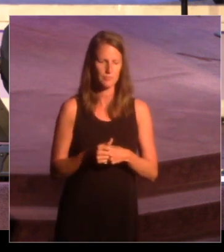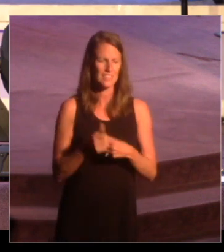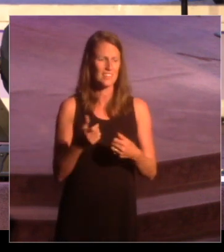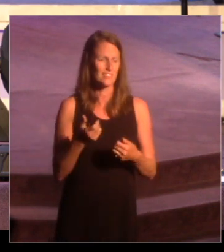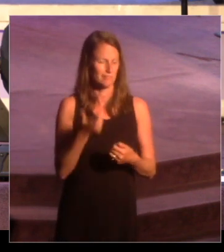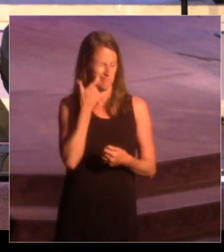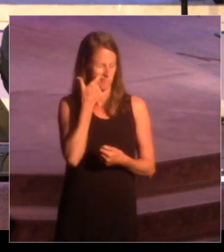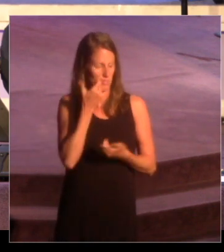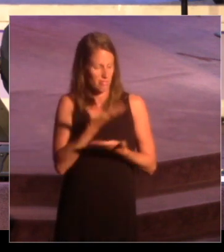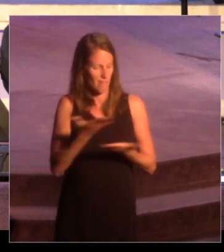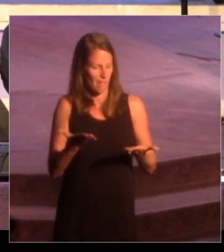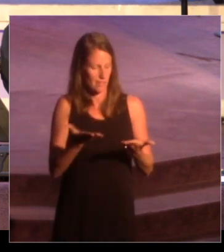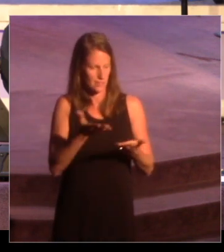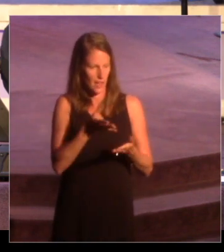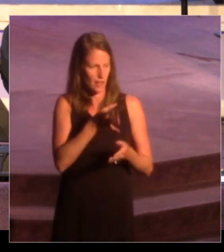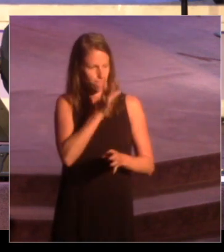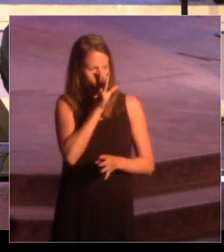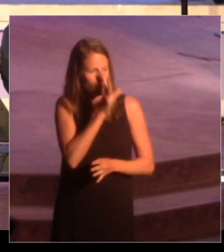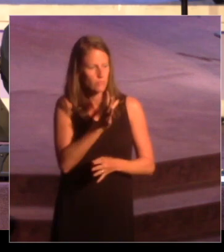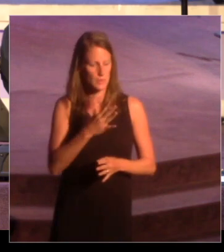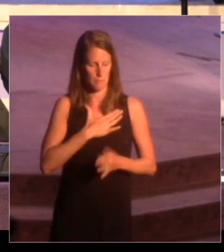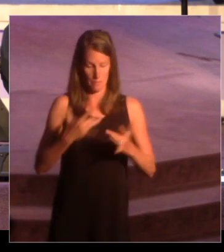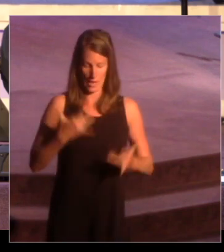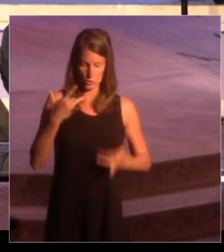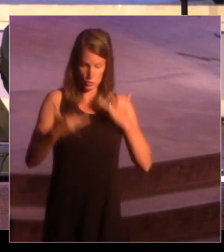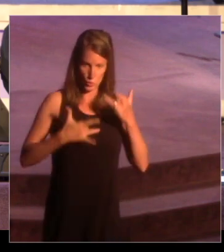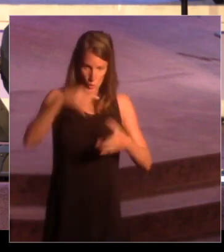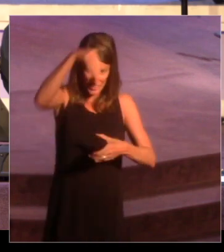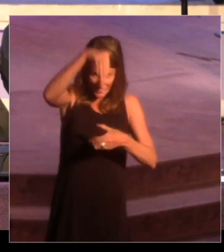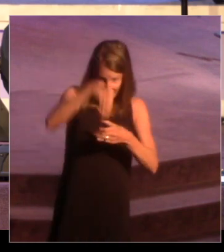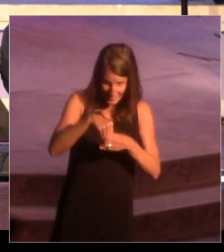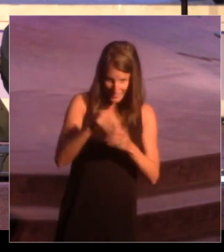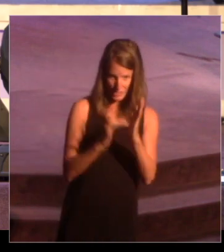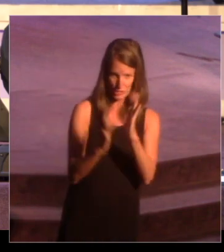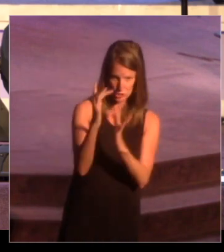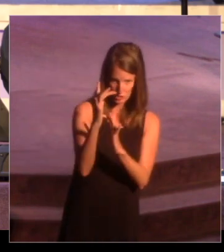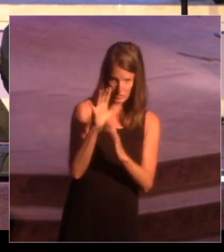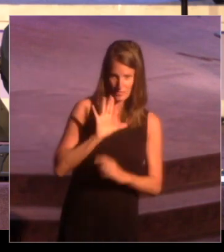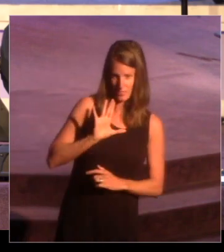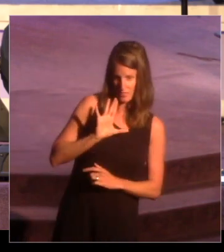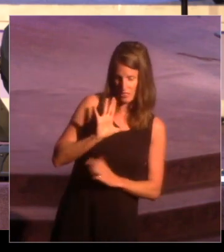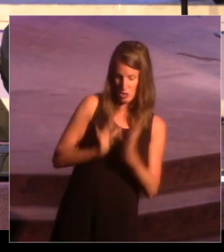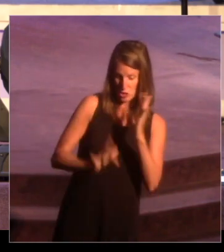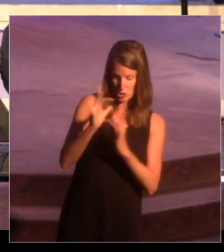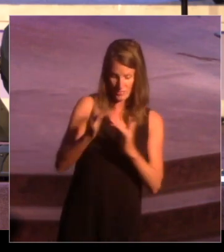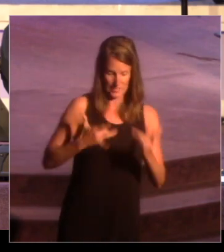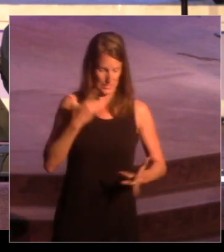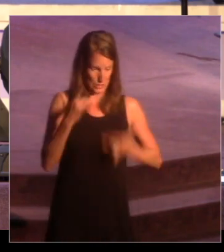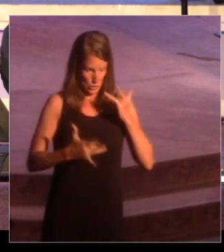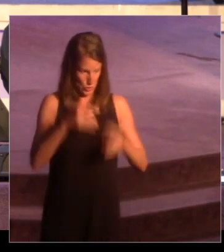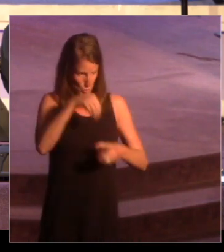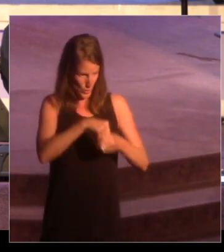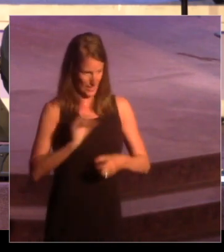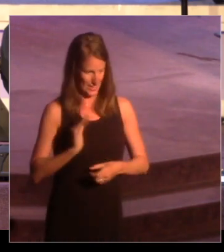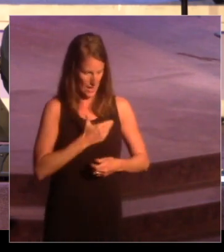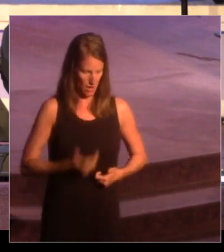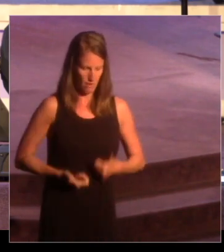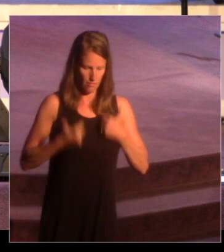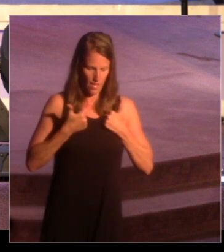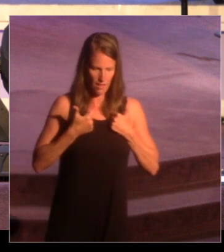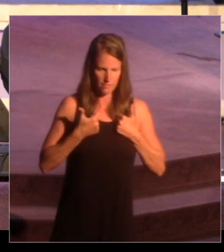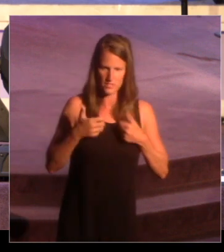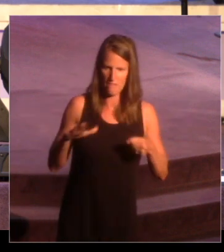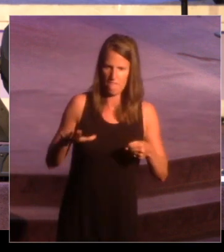have spoken to you, that my joy may be in you and that your joy may be full." God wants you to be